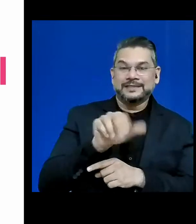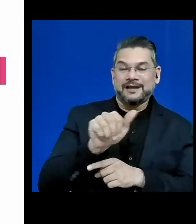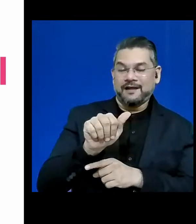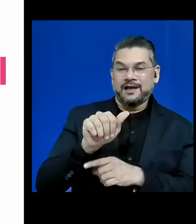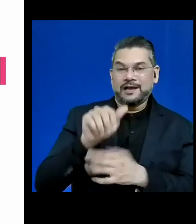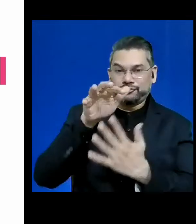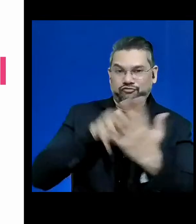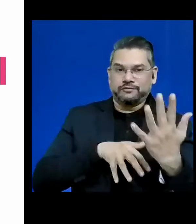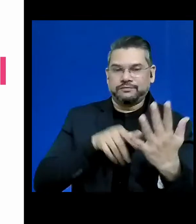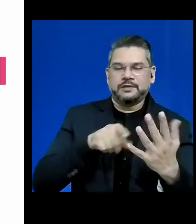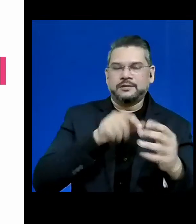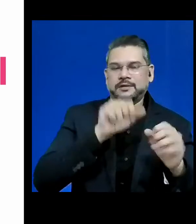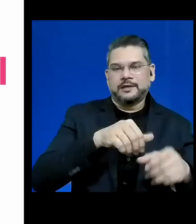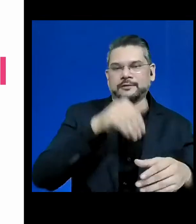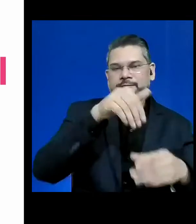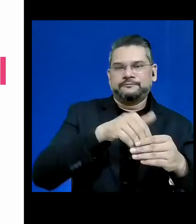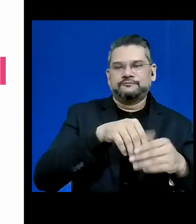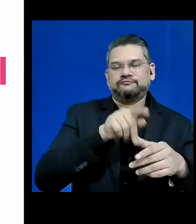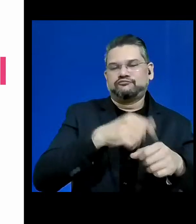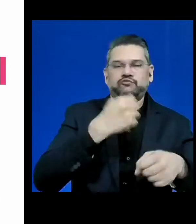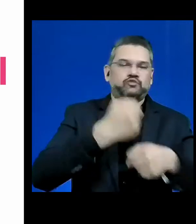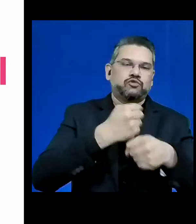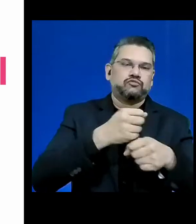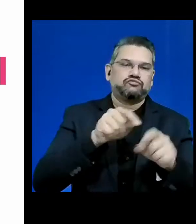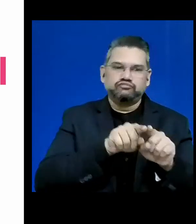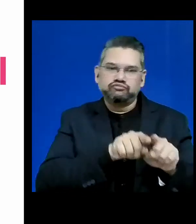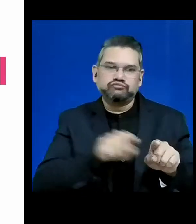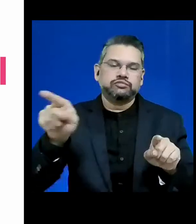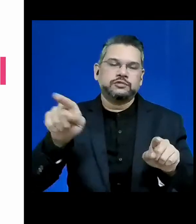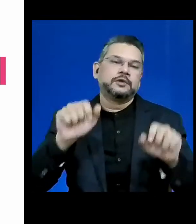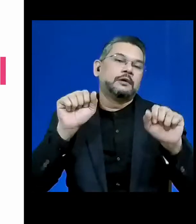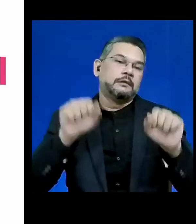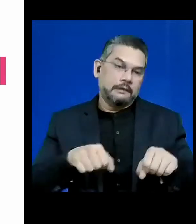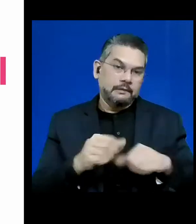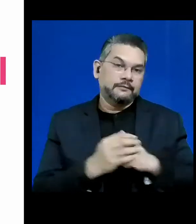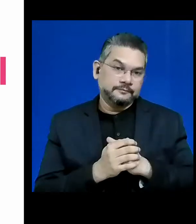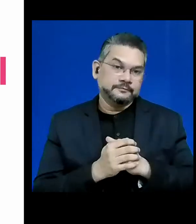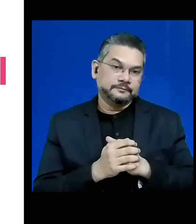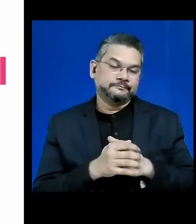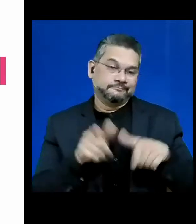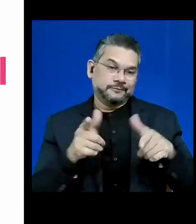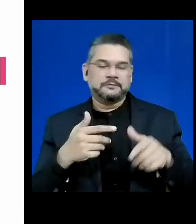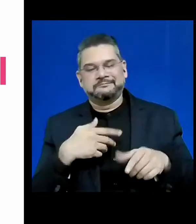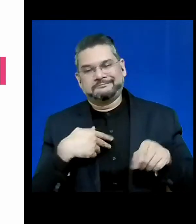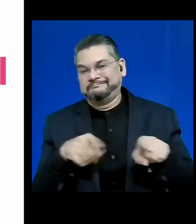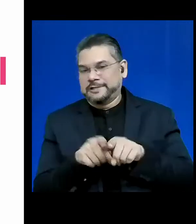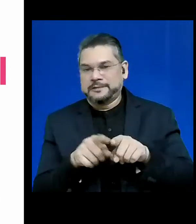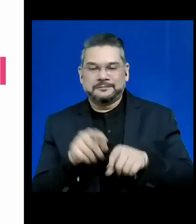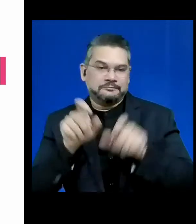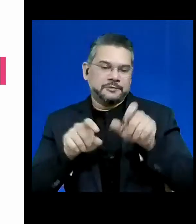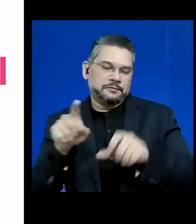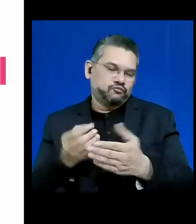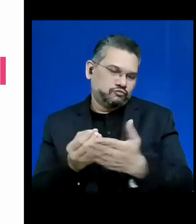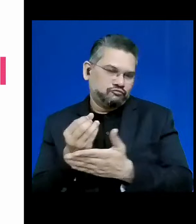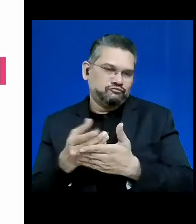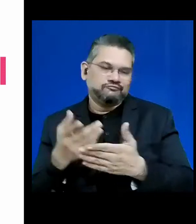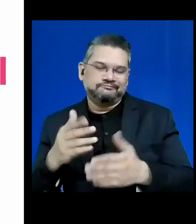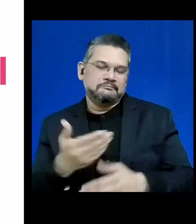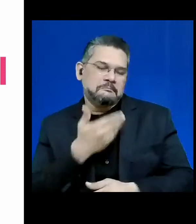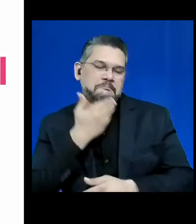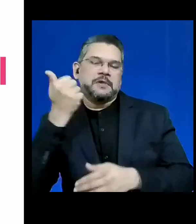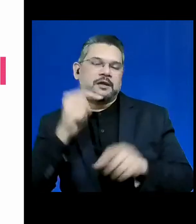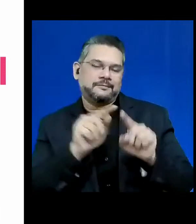application, if the link doesn't change, I'd often tell people to just use a button instead of a